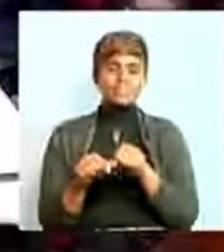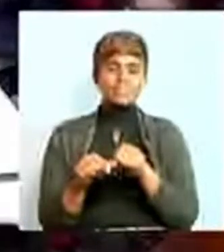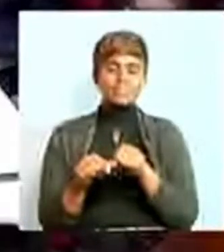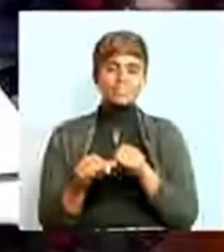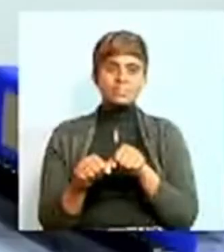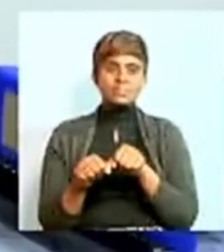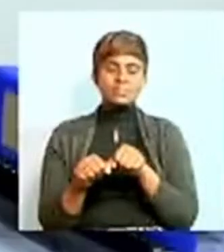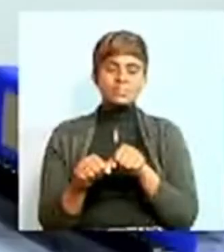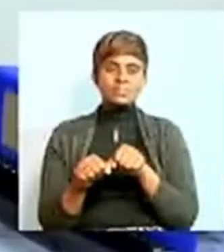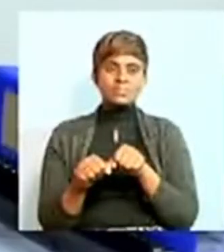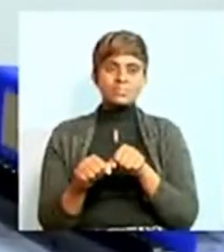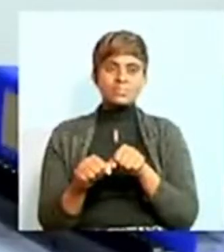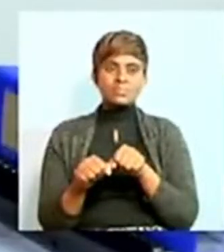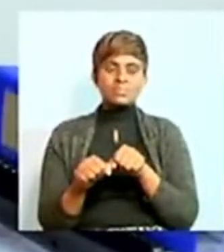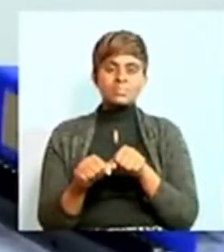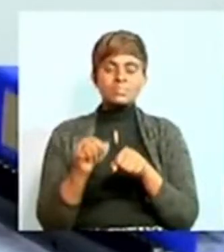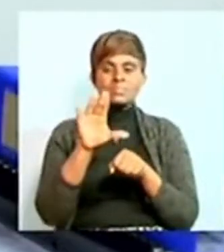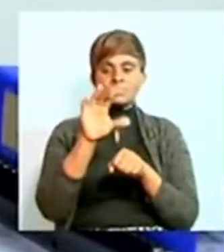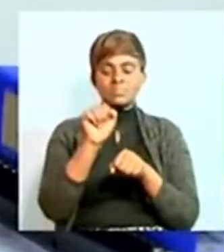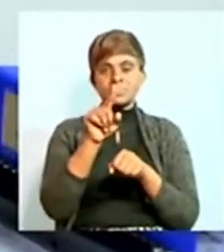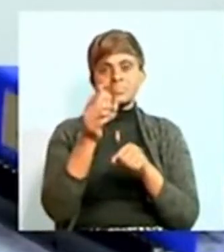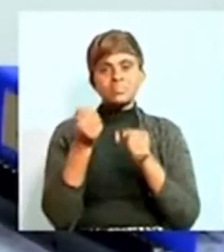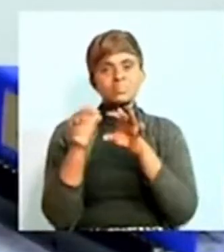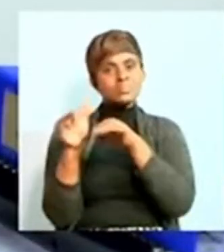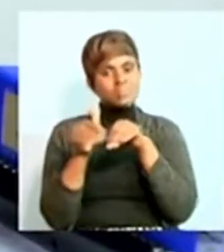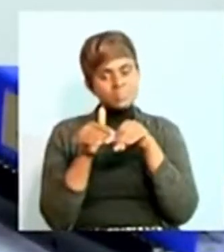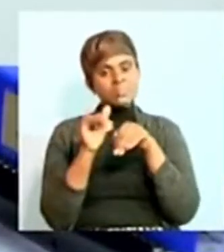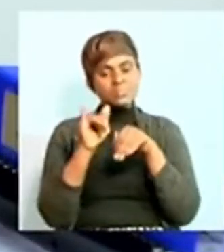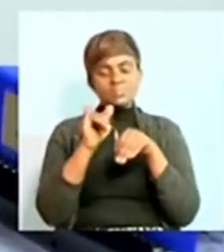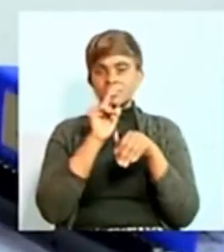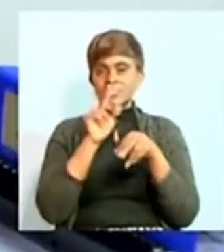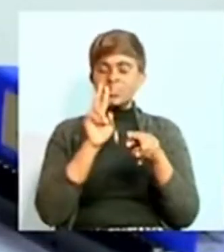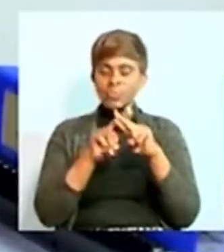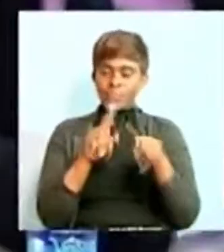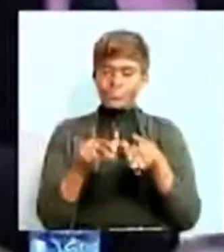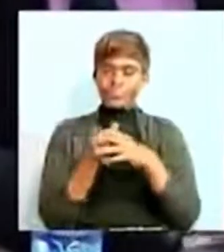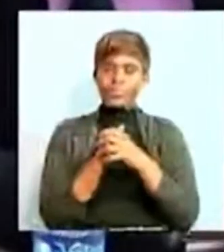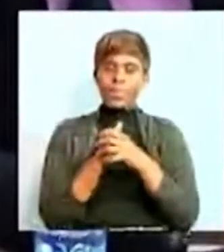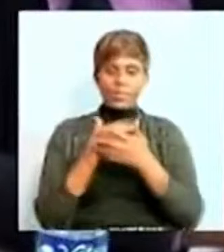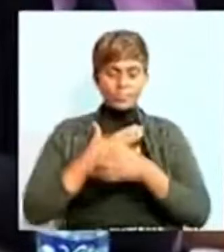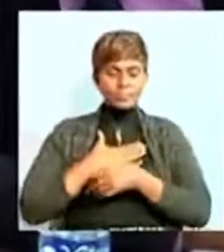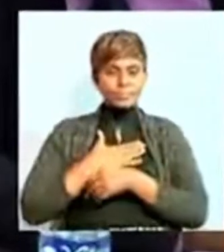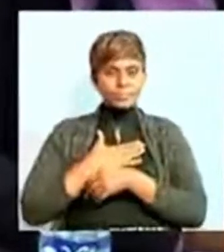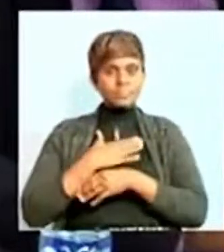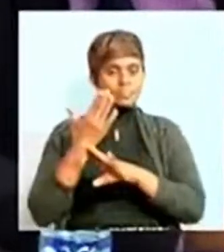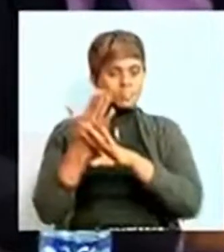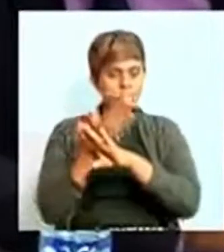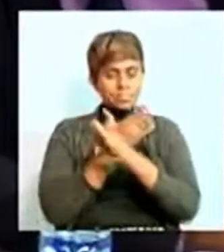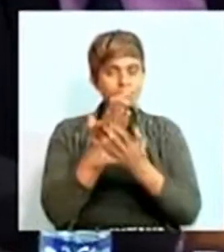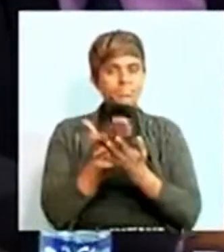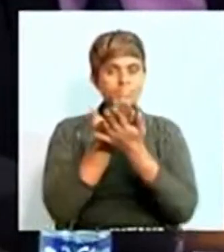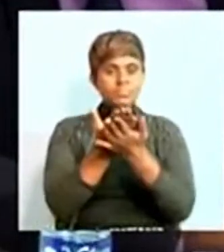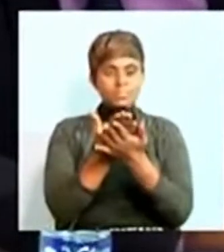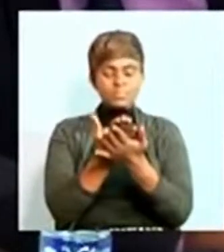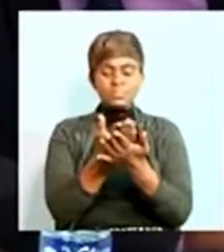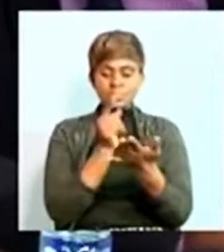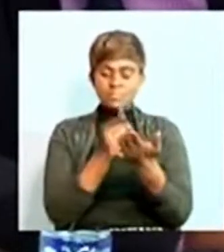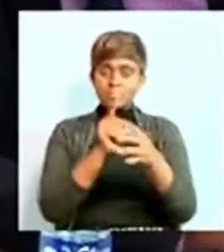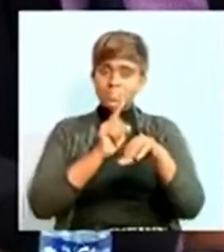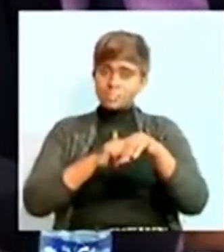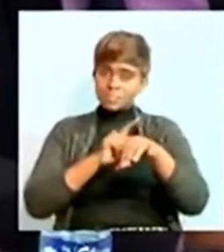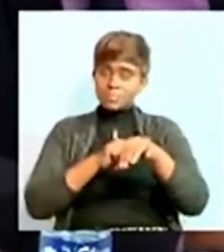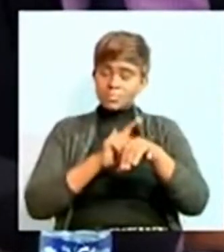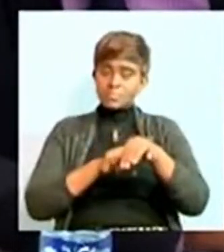Yes, CS, you wanted to withdraw? Yes, Chair. My earlier submission was that by the